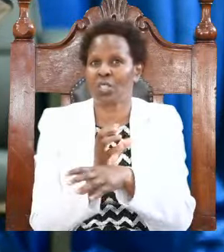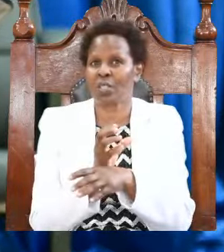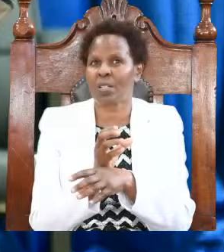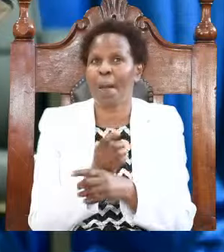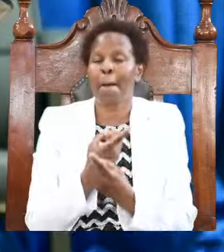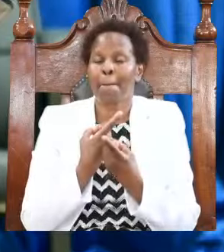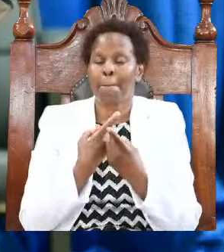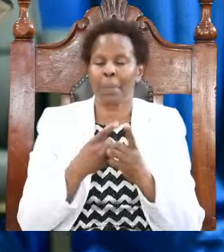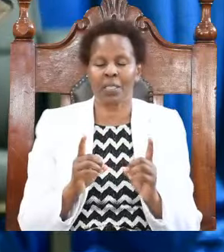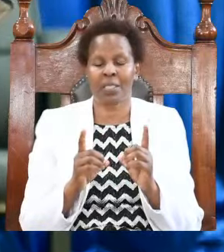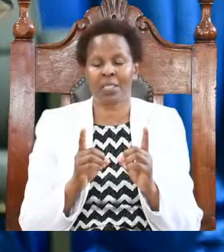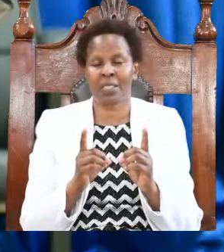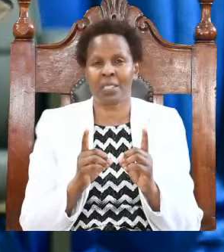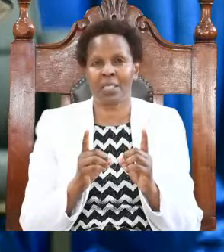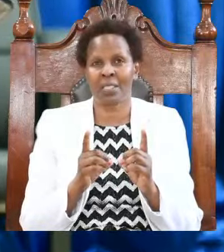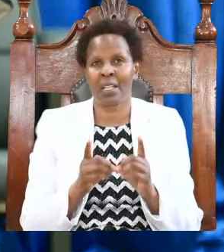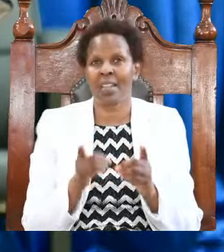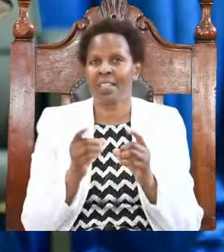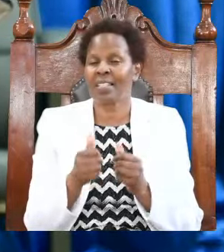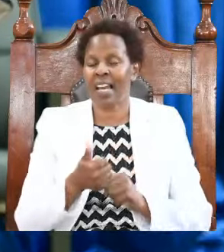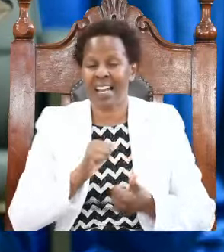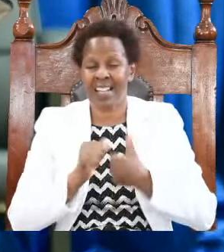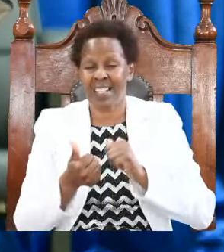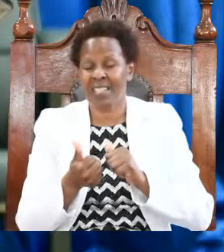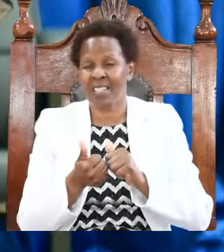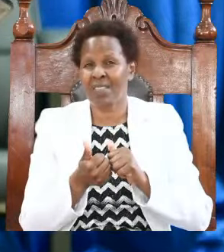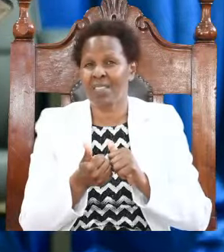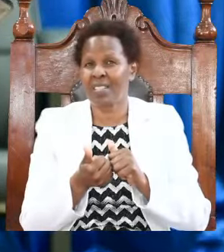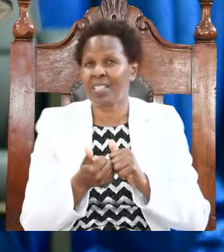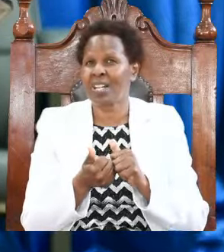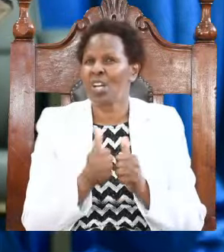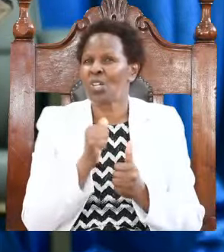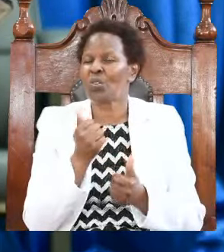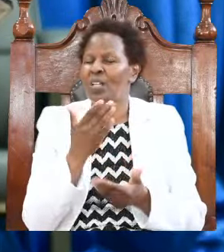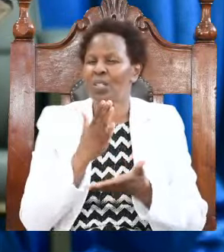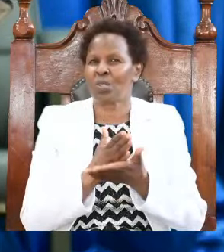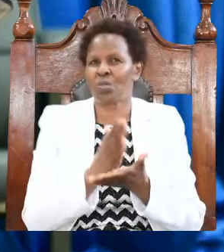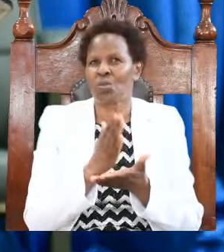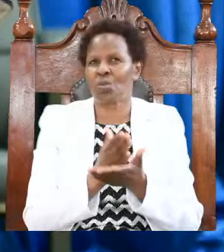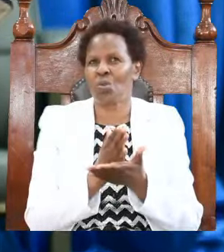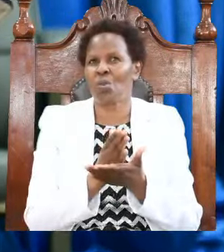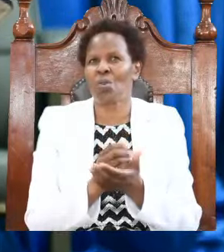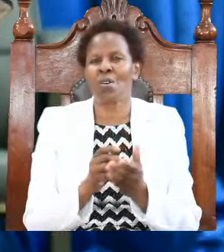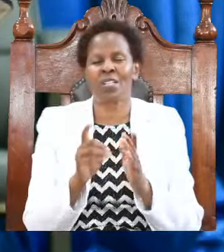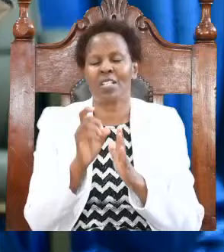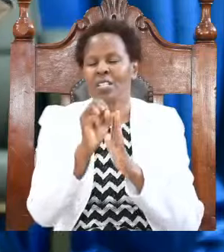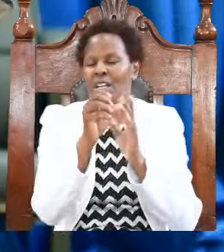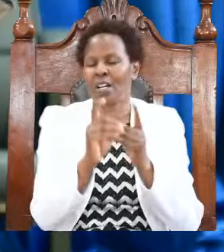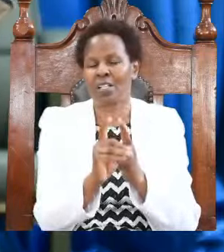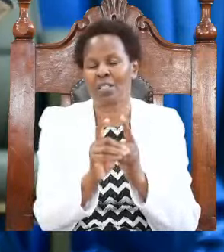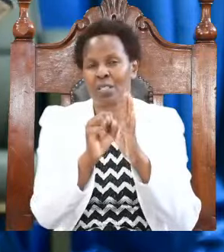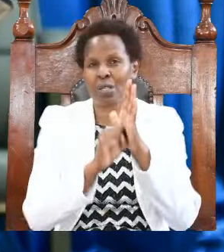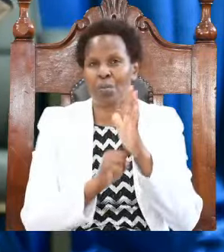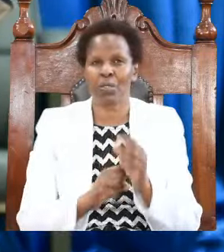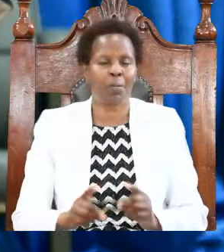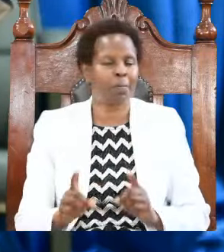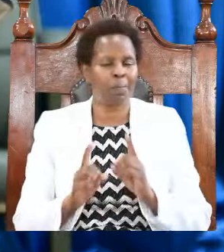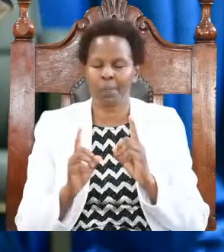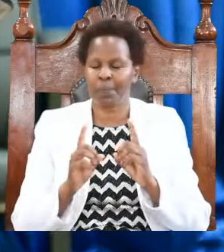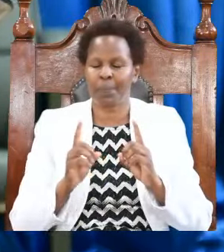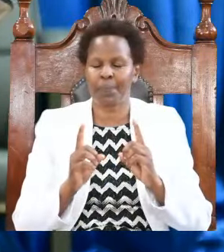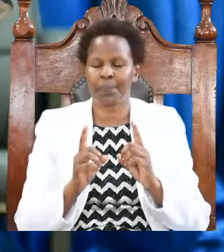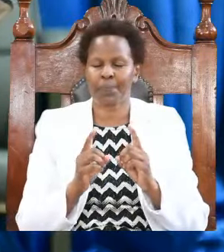However, these activities alone do not capture the essence of true discipleship. And there's a